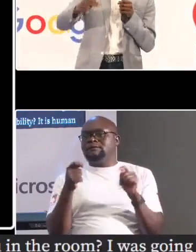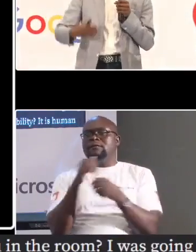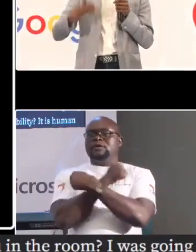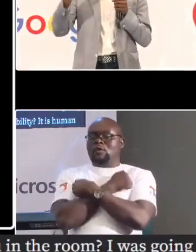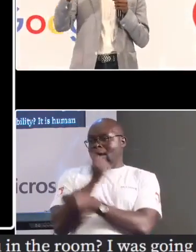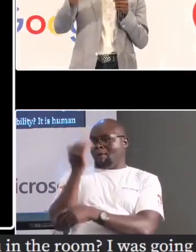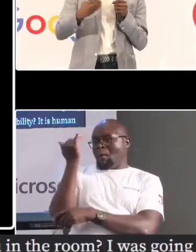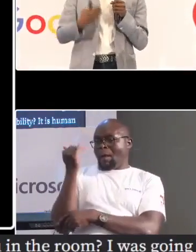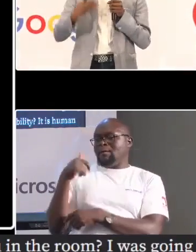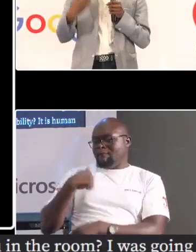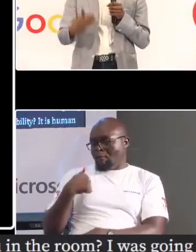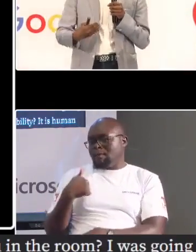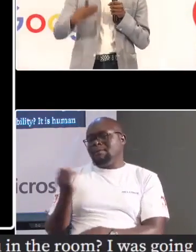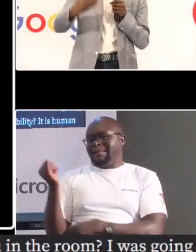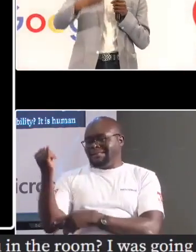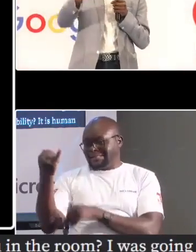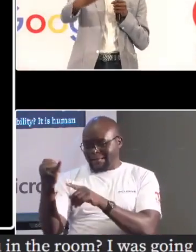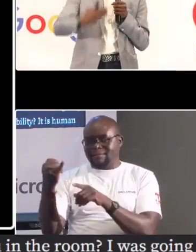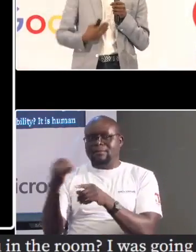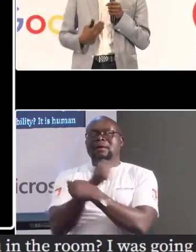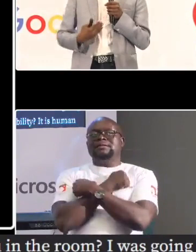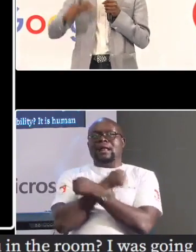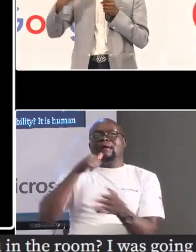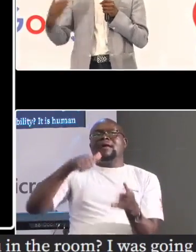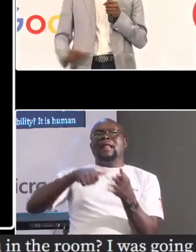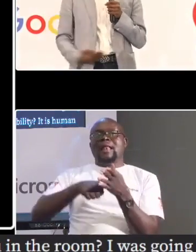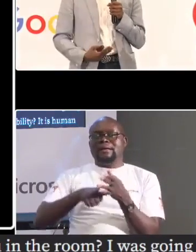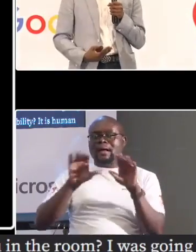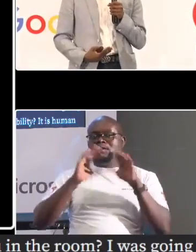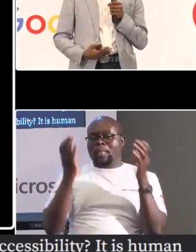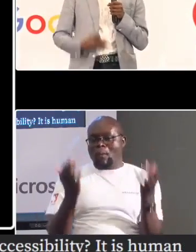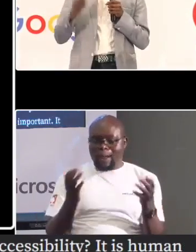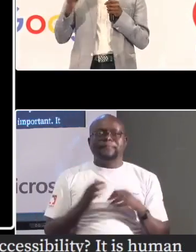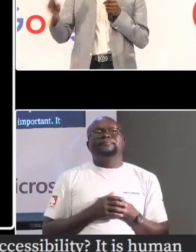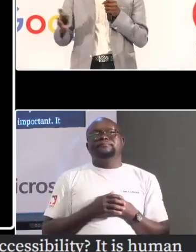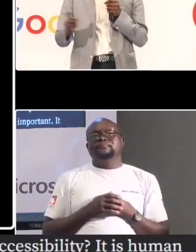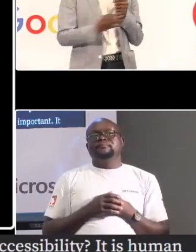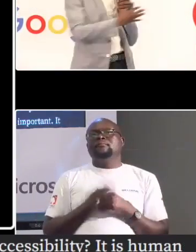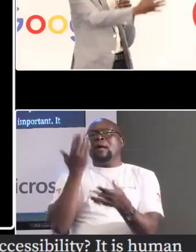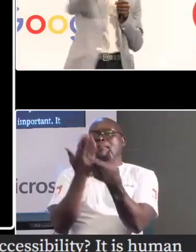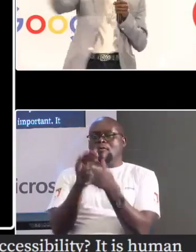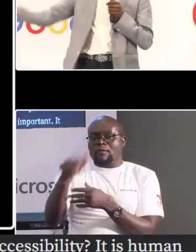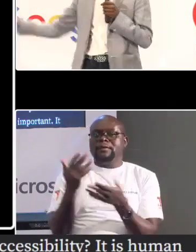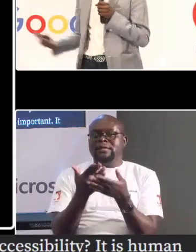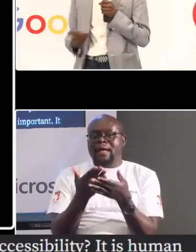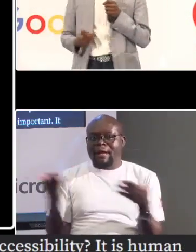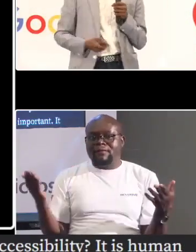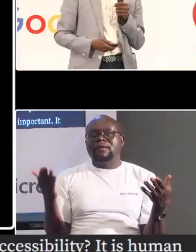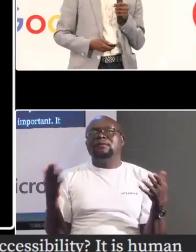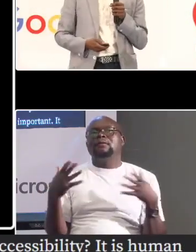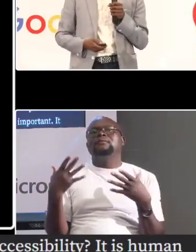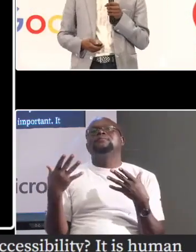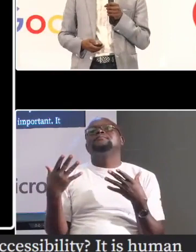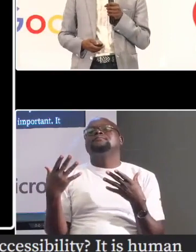love, because for me, design is a love letter to the world. And the proof of this is everything you see around you